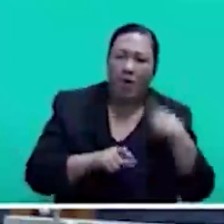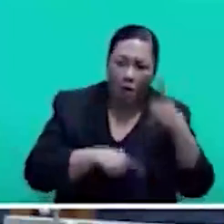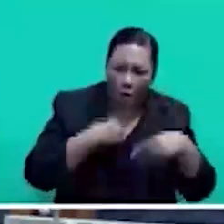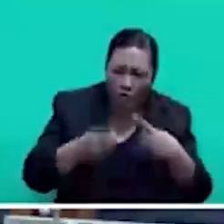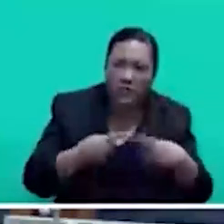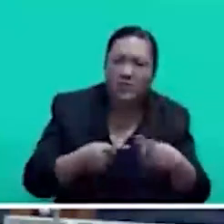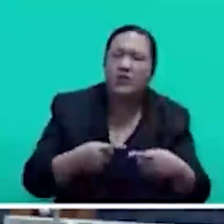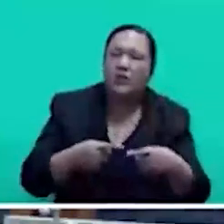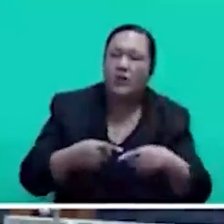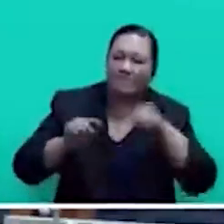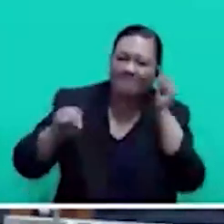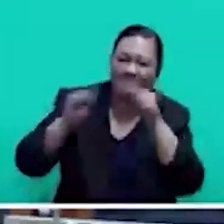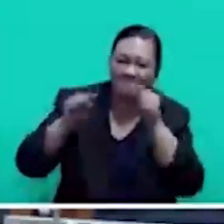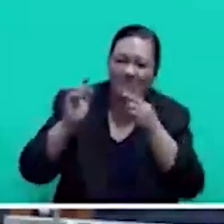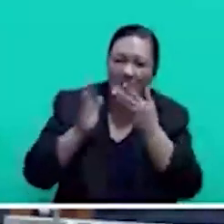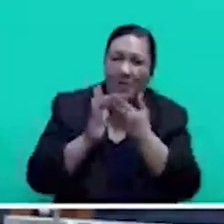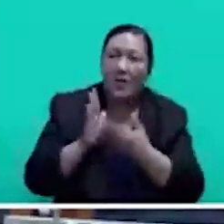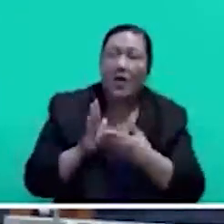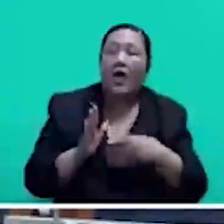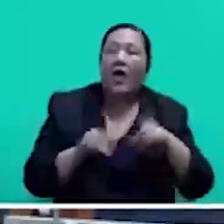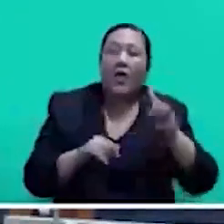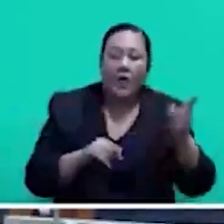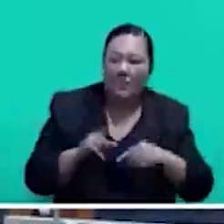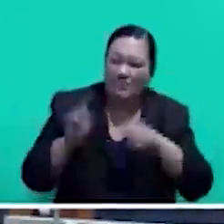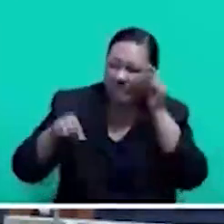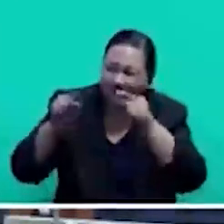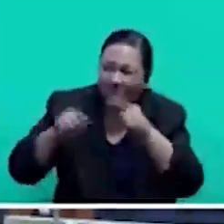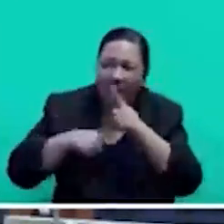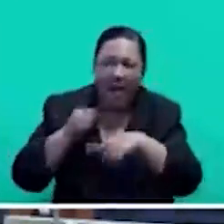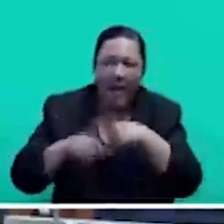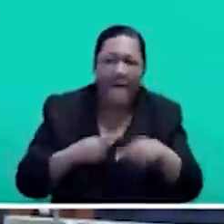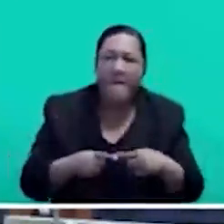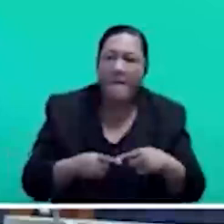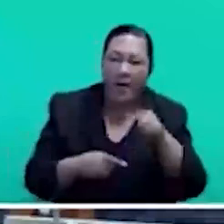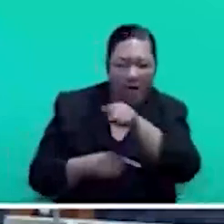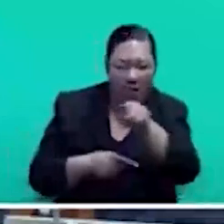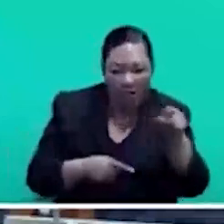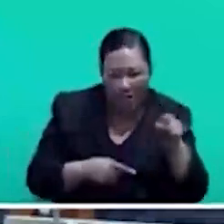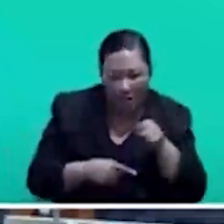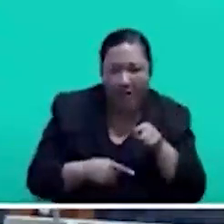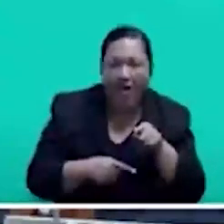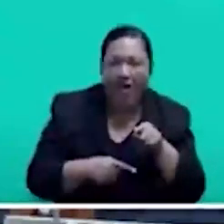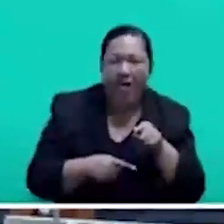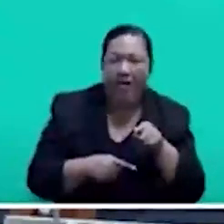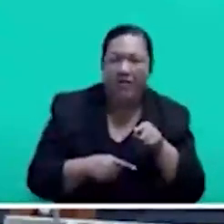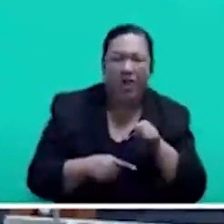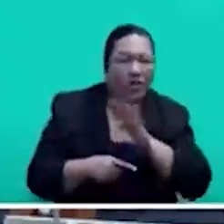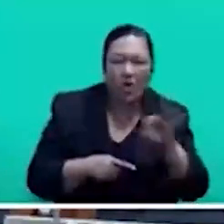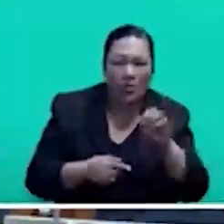attempted to destabilize the security of our beloved Fiji. It is the rule of law they do not want to